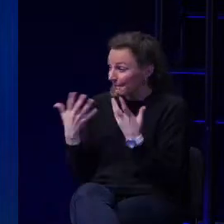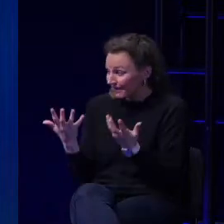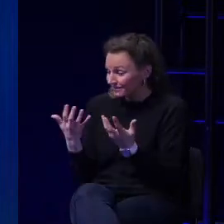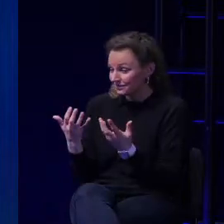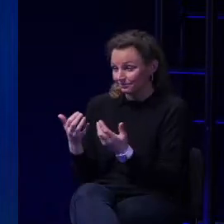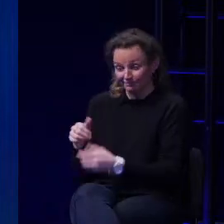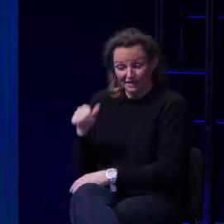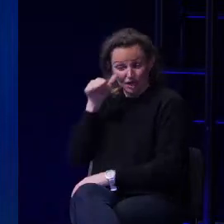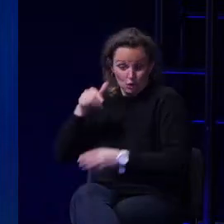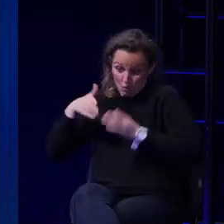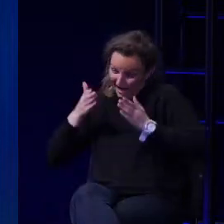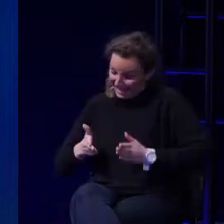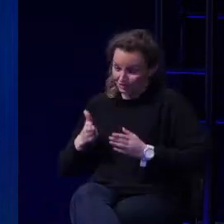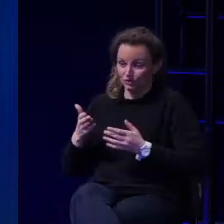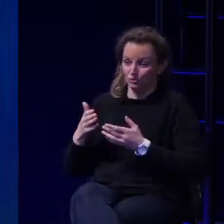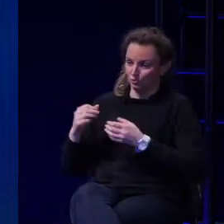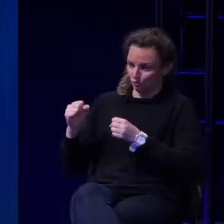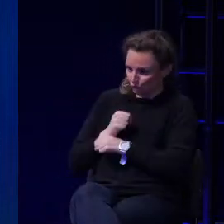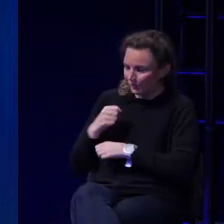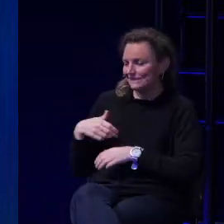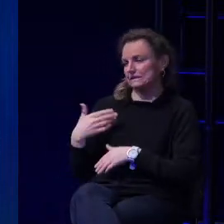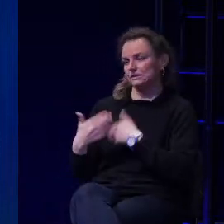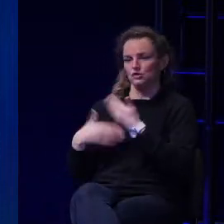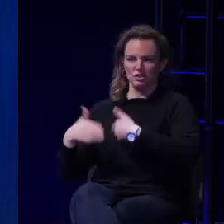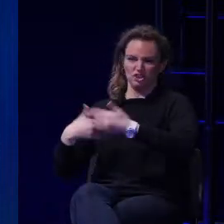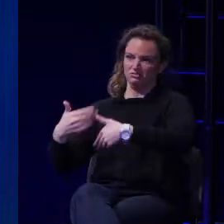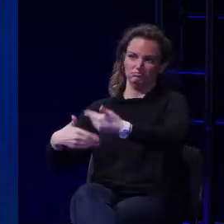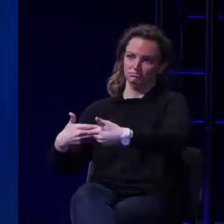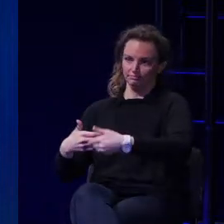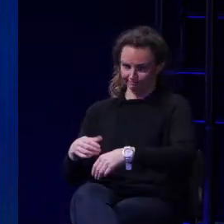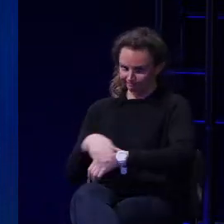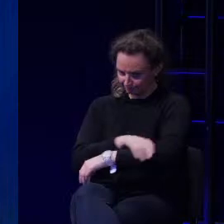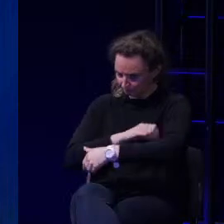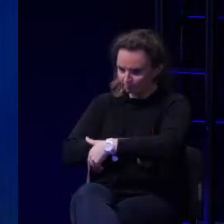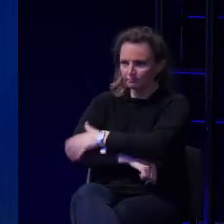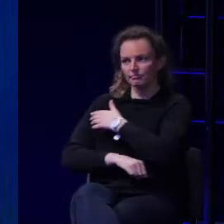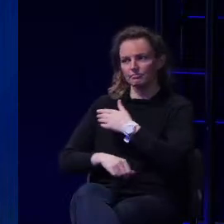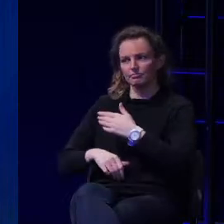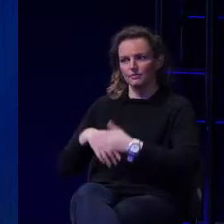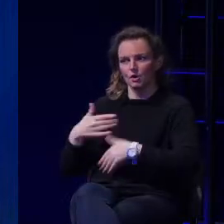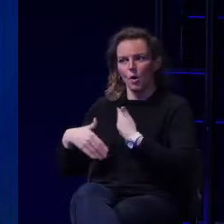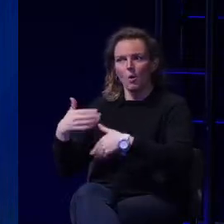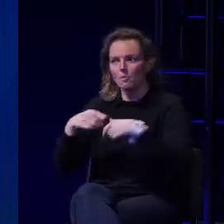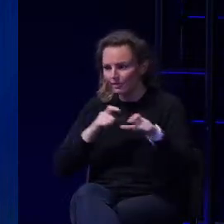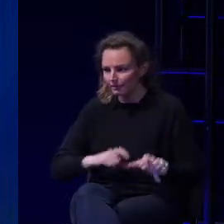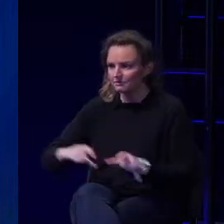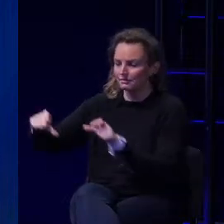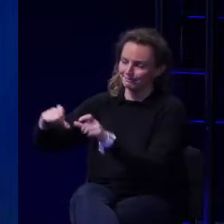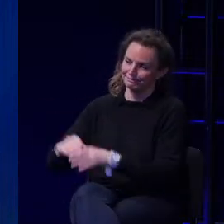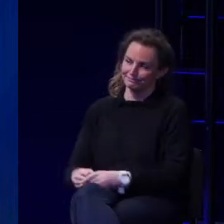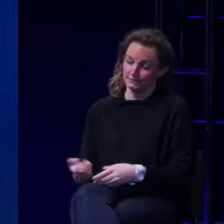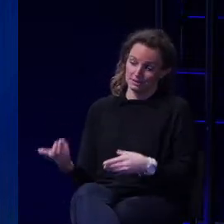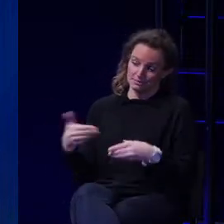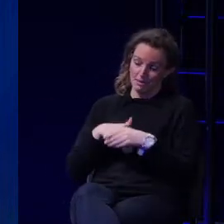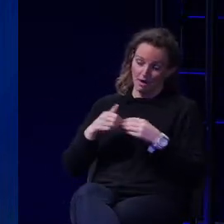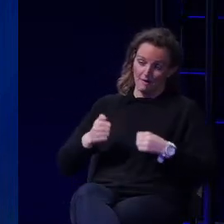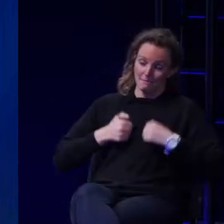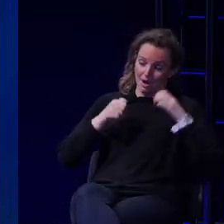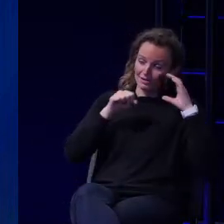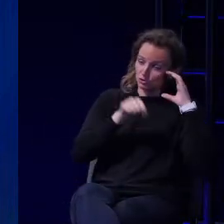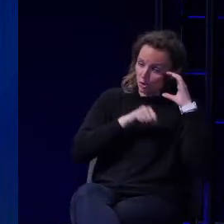I knew I had to do something, so I just got on with it. And that's also, I think, part of that documentary background. You can be thrown into